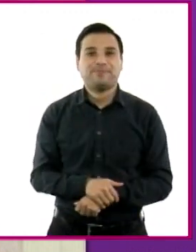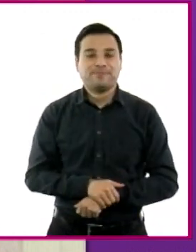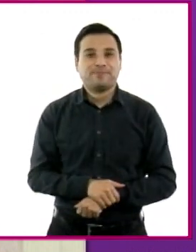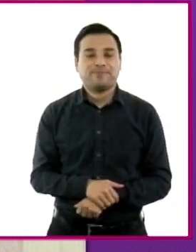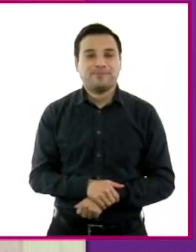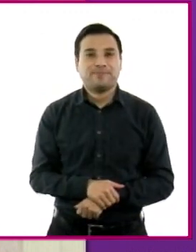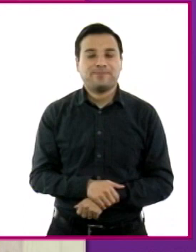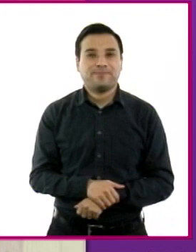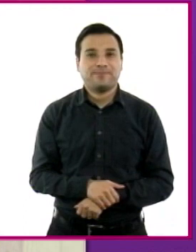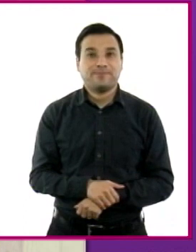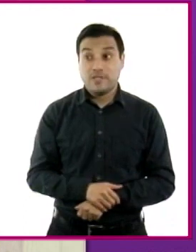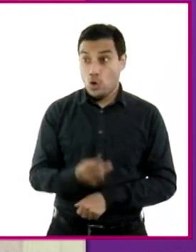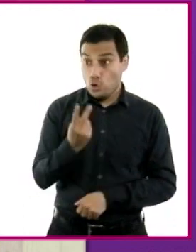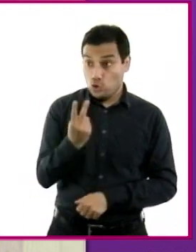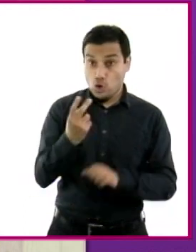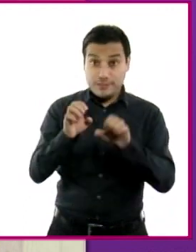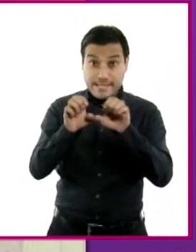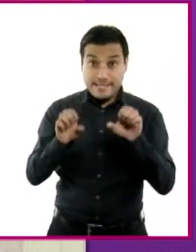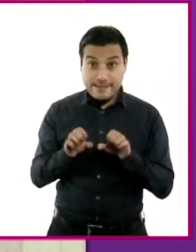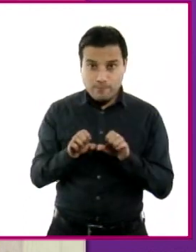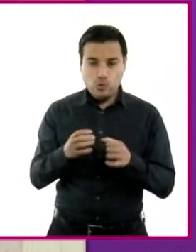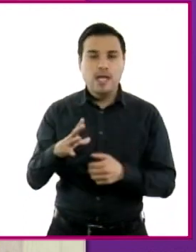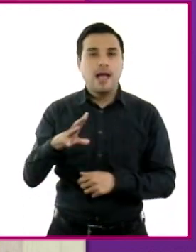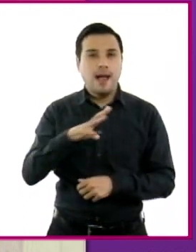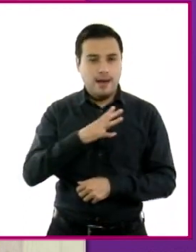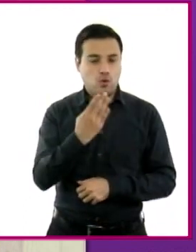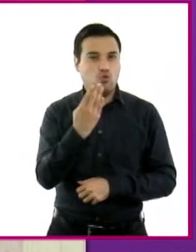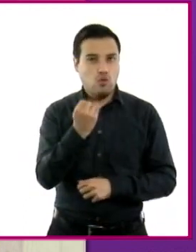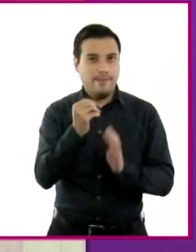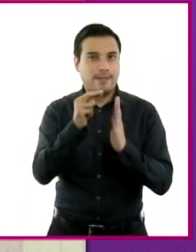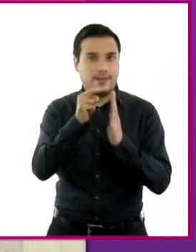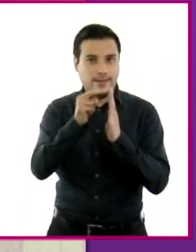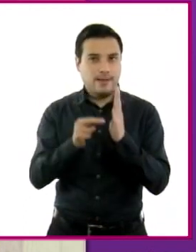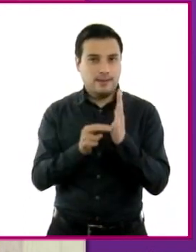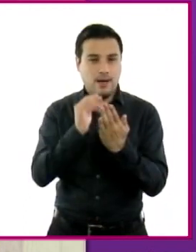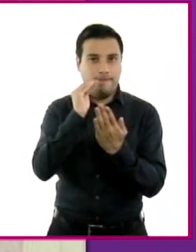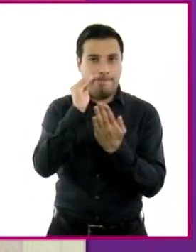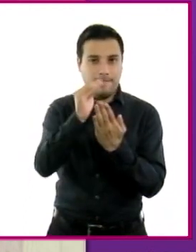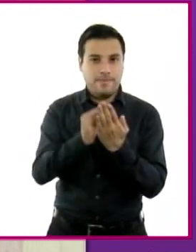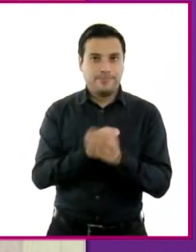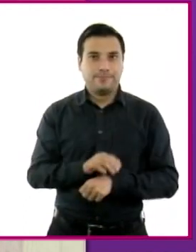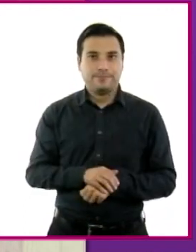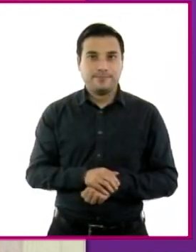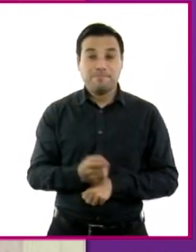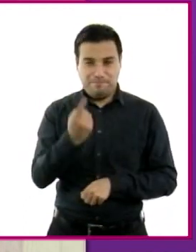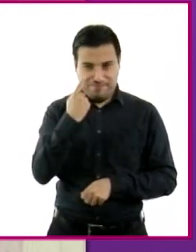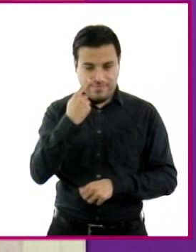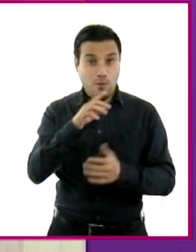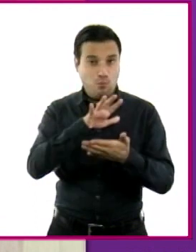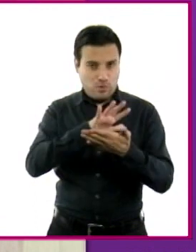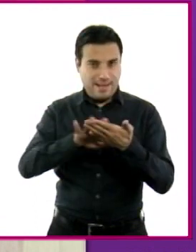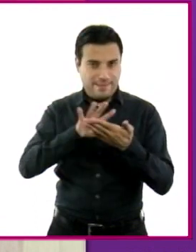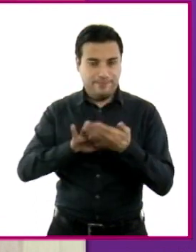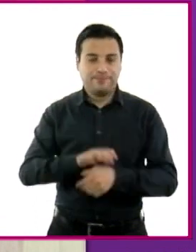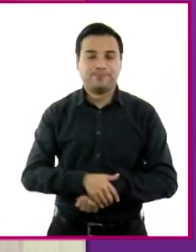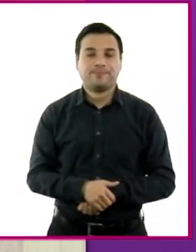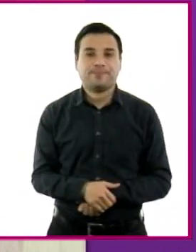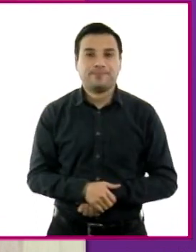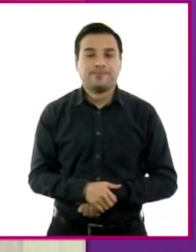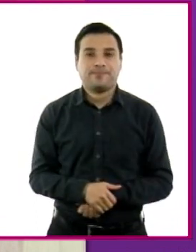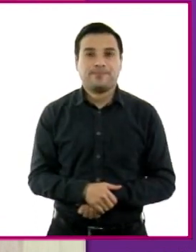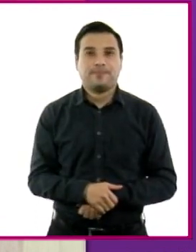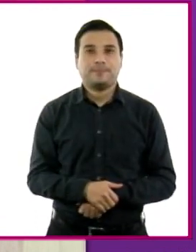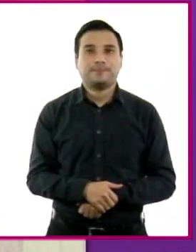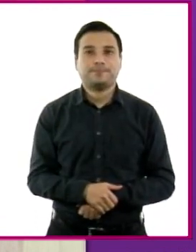En este caso, los dos equipos hicimos una lista de 9 reglas. ¿Por qué no las lees en voz alta, Sofía? Dejaré